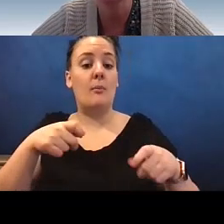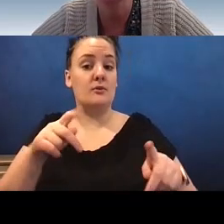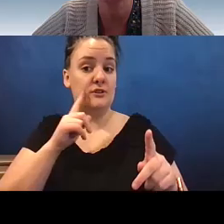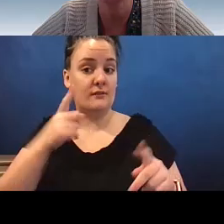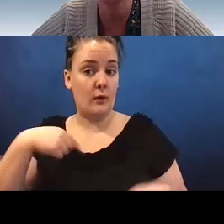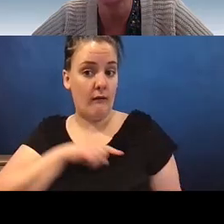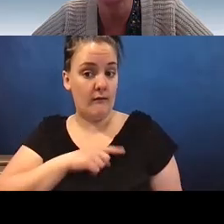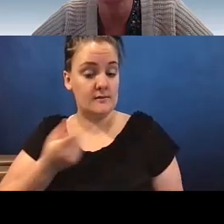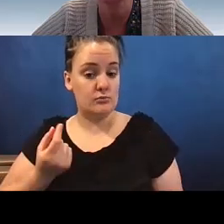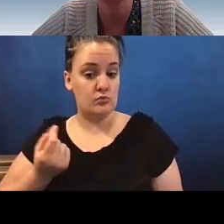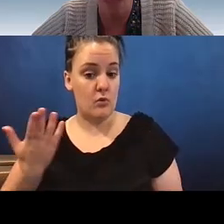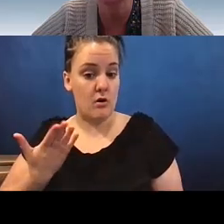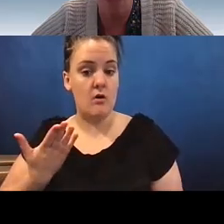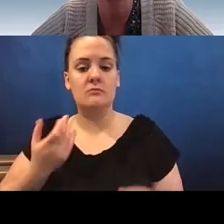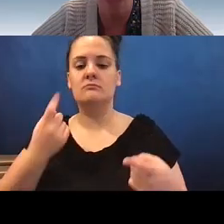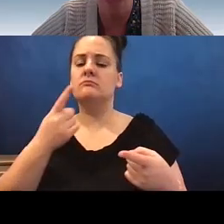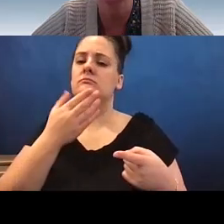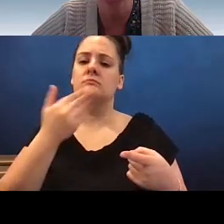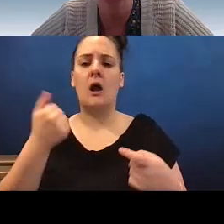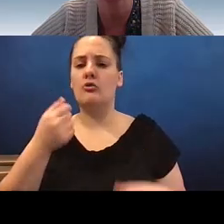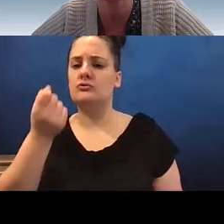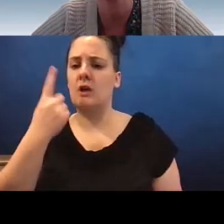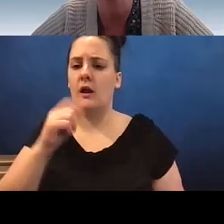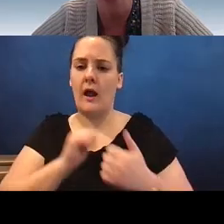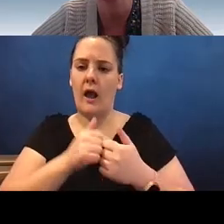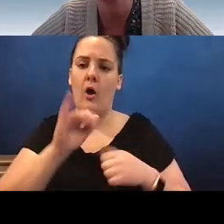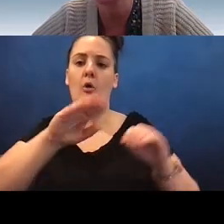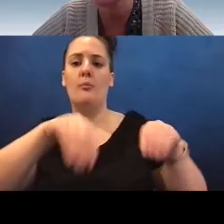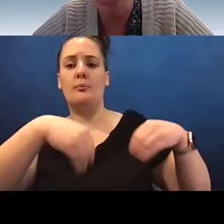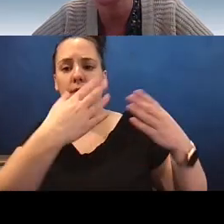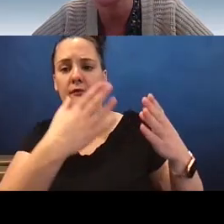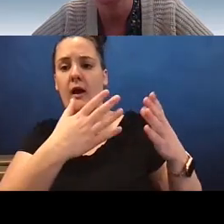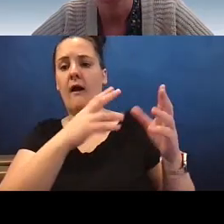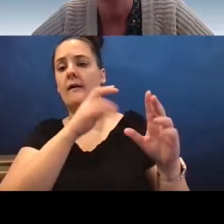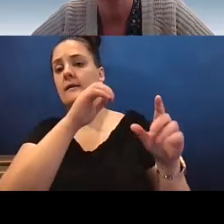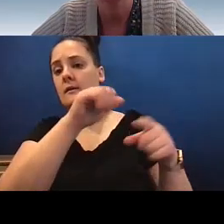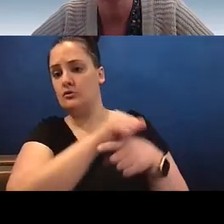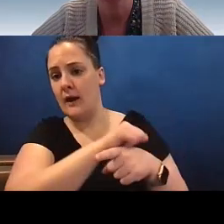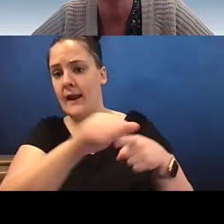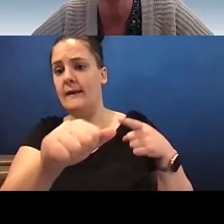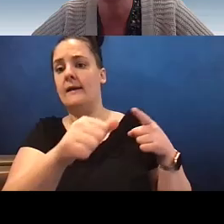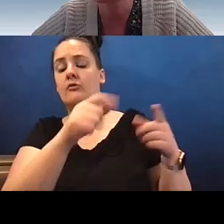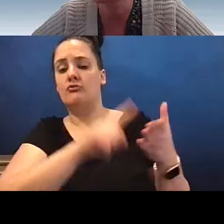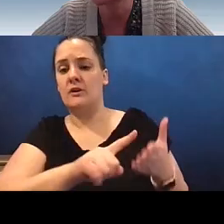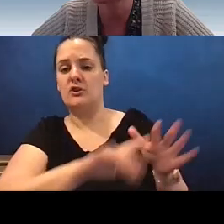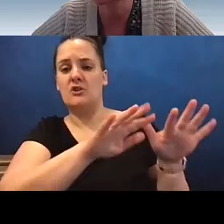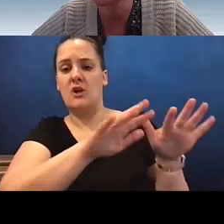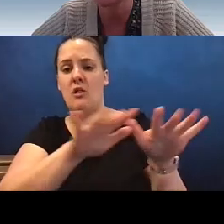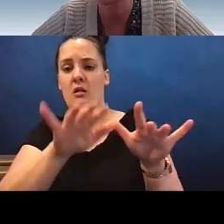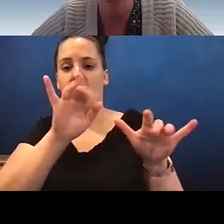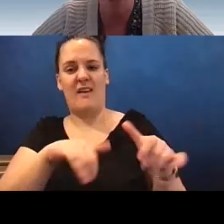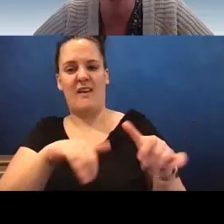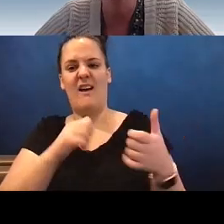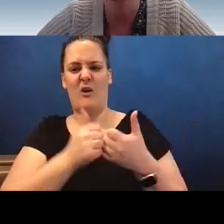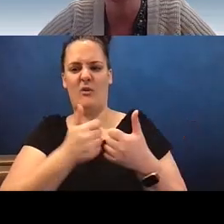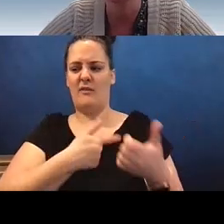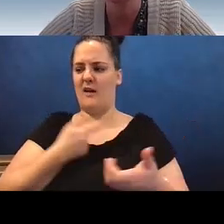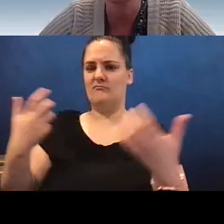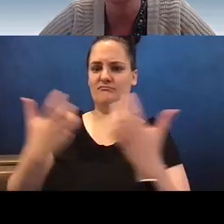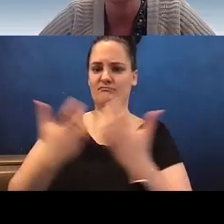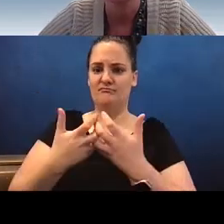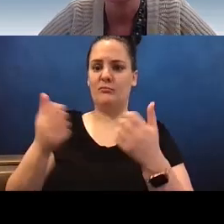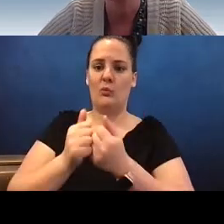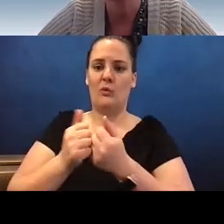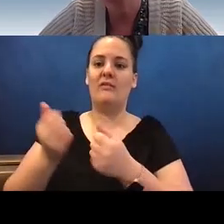hospitals is a better understanding of how the provider recruitment, education, research, and training category aligns with the specific types of care access needs of